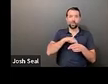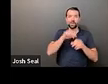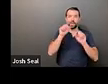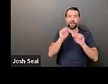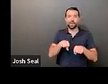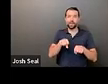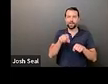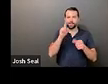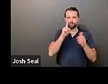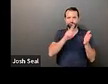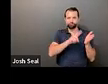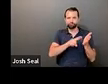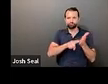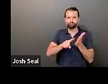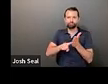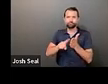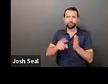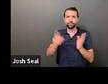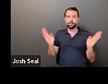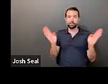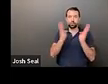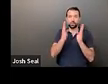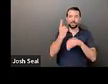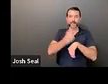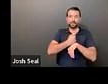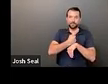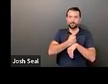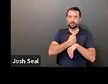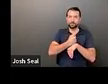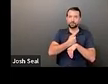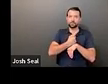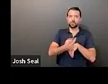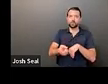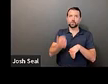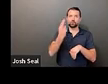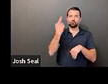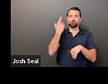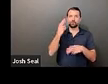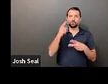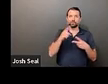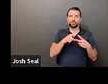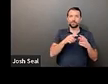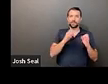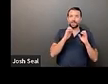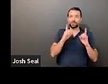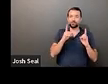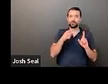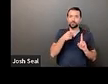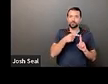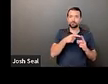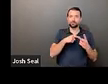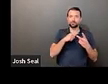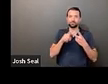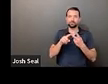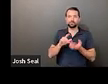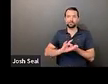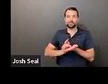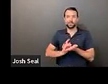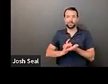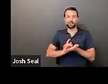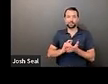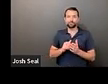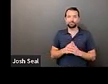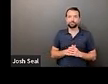for educational or medical reasons, because those are the only two times you can put a student on abbreviated day.